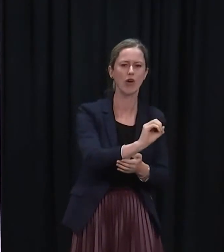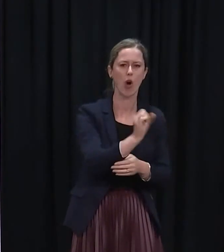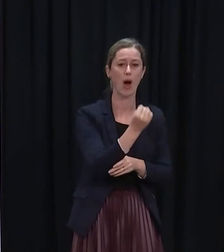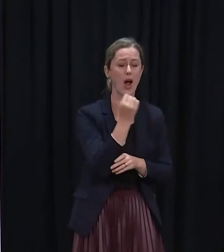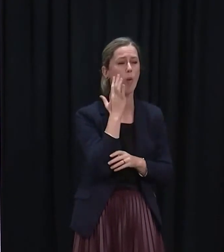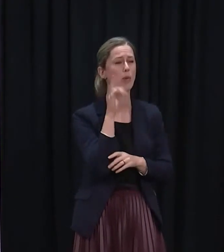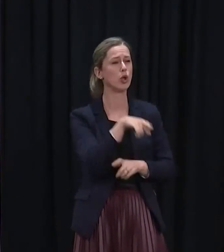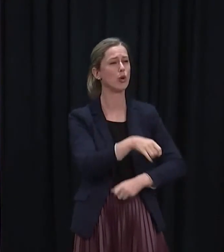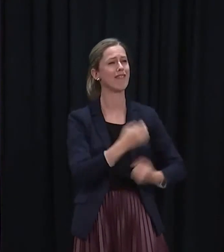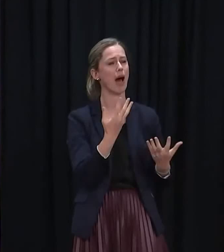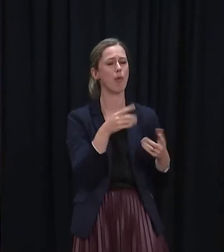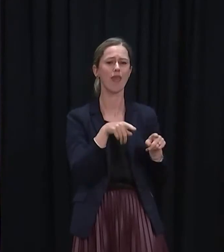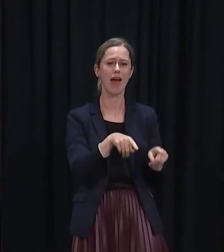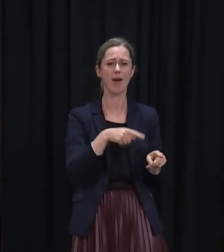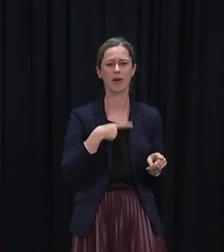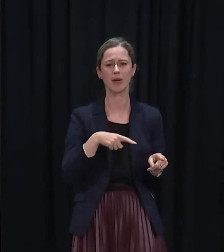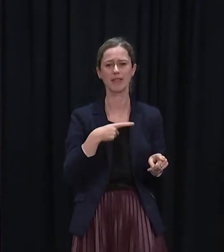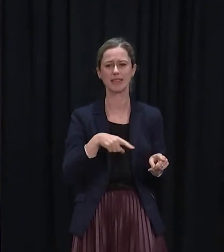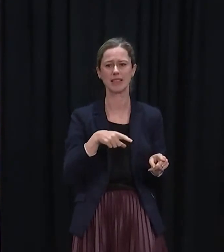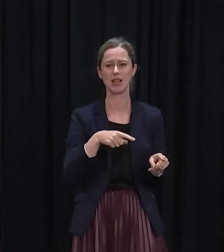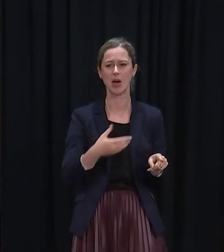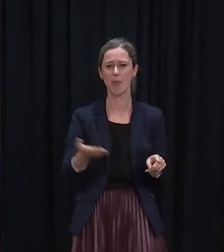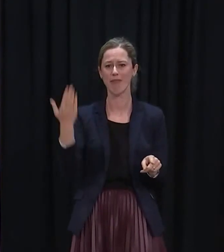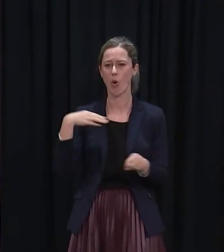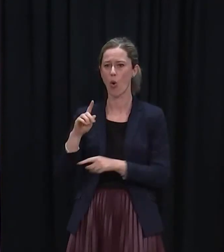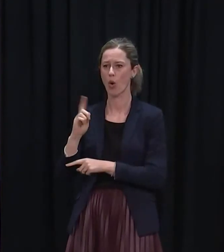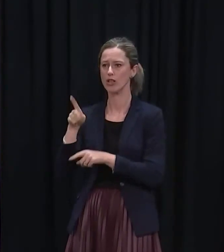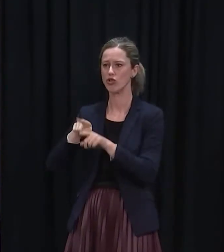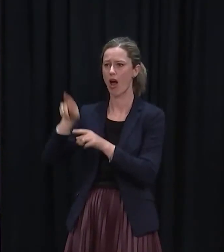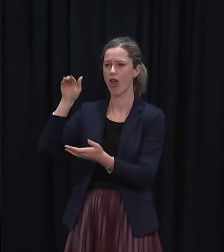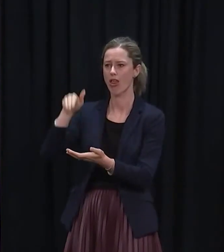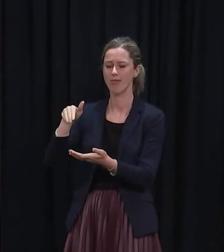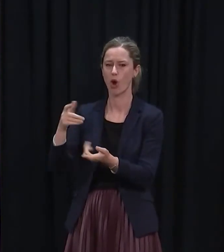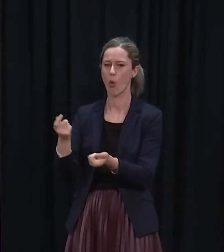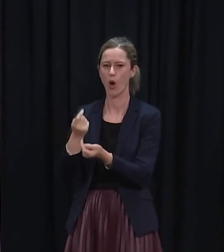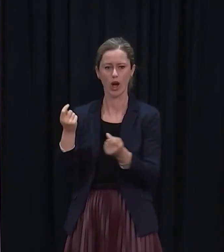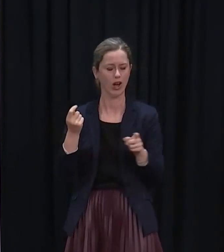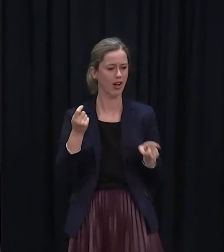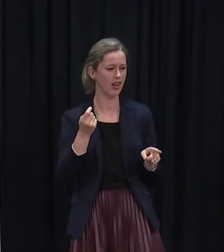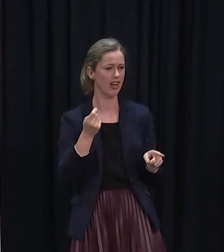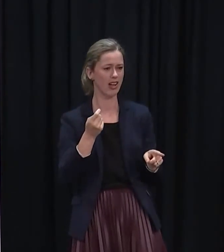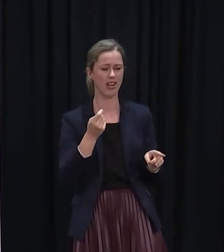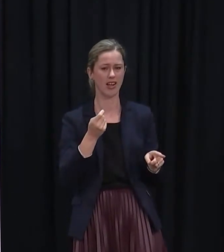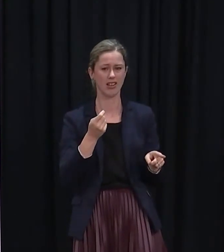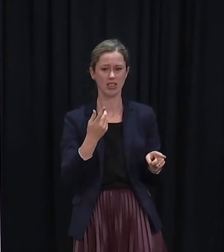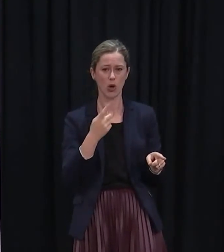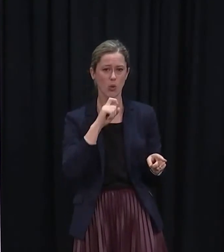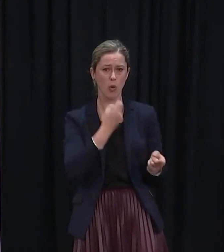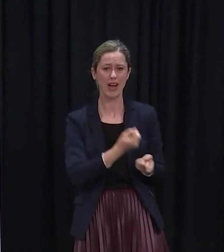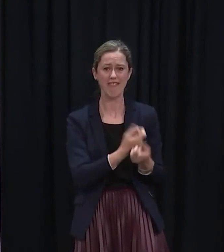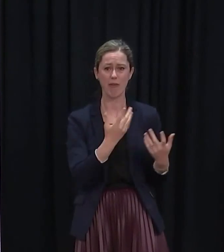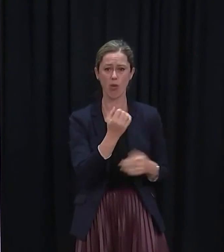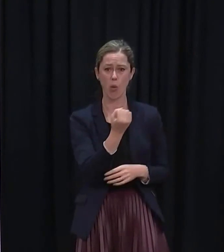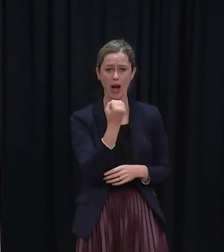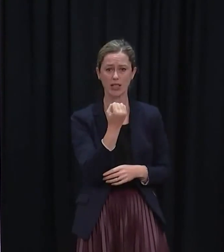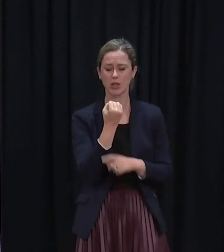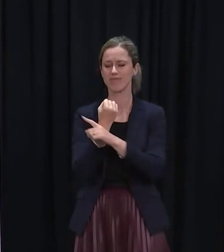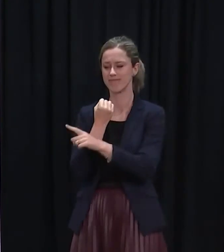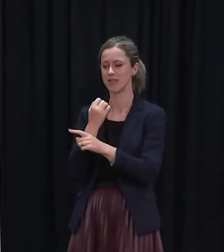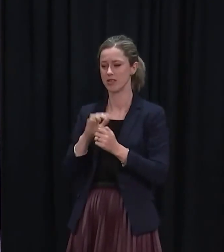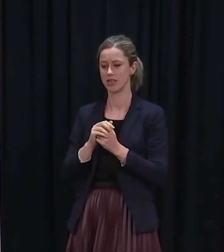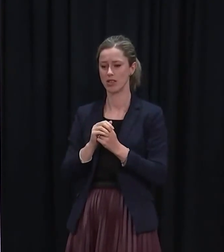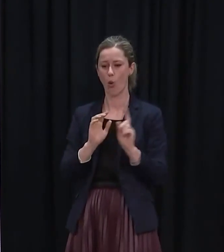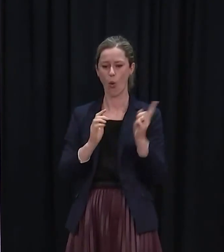term? Because it would seem that it's been used so much, and rarely is it realised. Certainly outside of Auckland at the